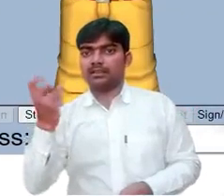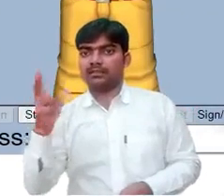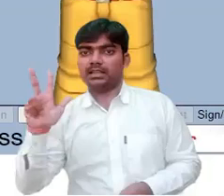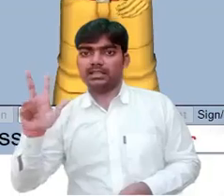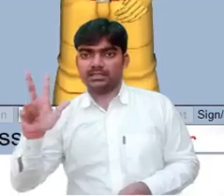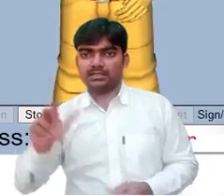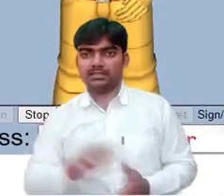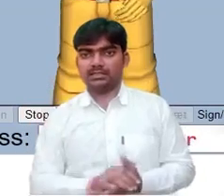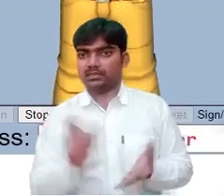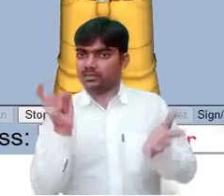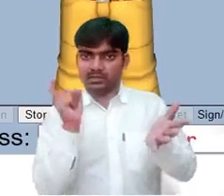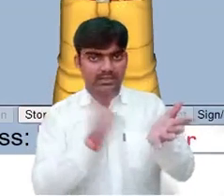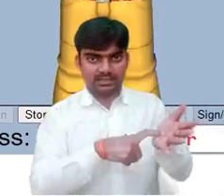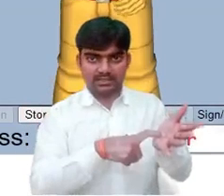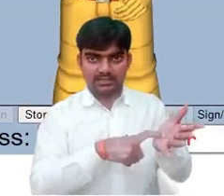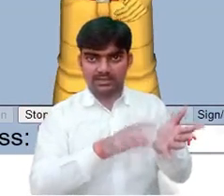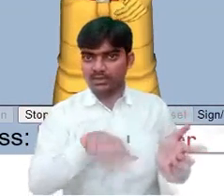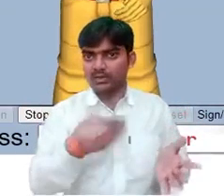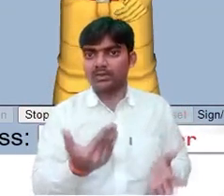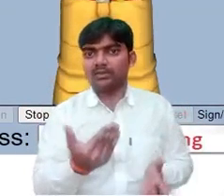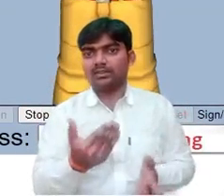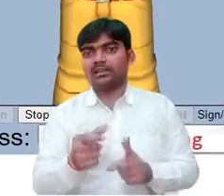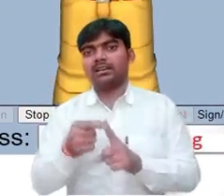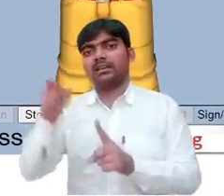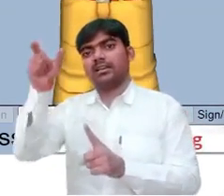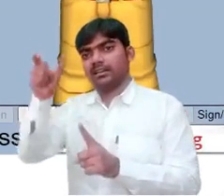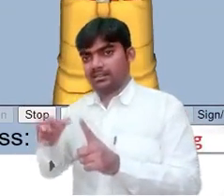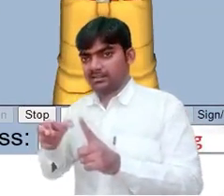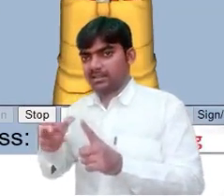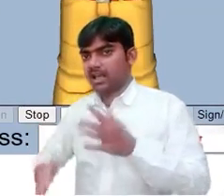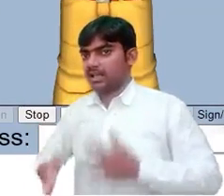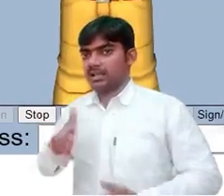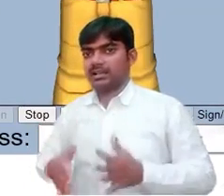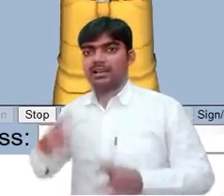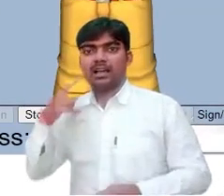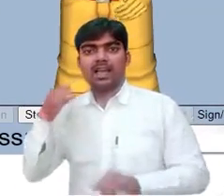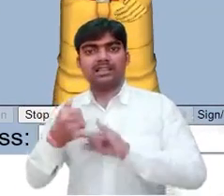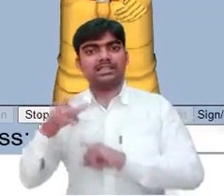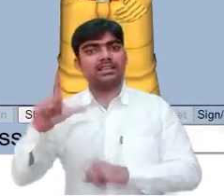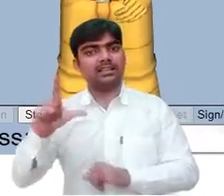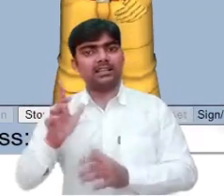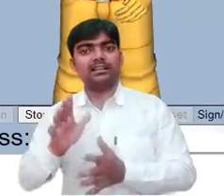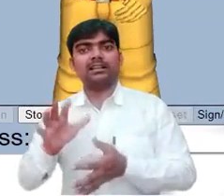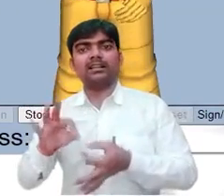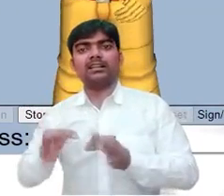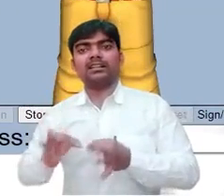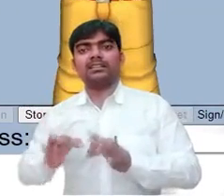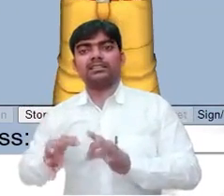in Indian Sign Language on the right side portion of this screen.